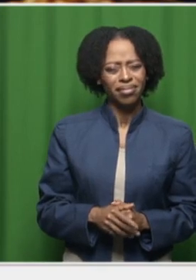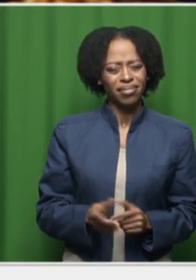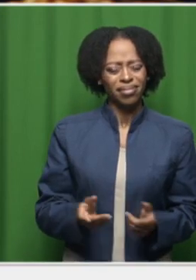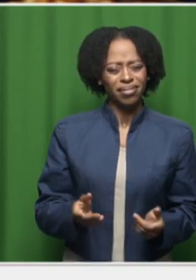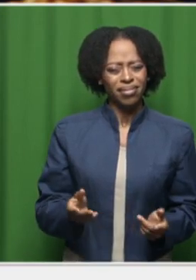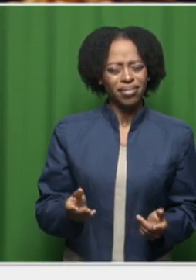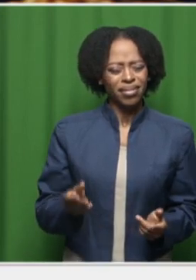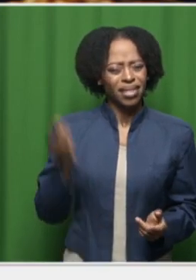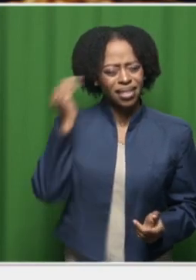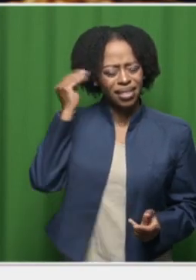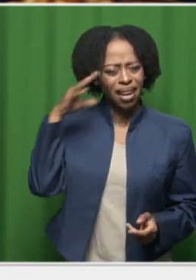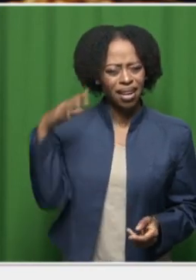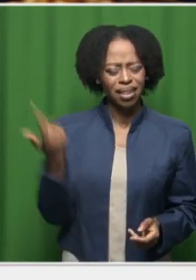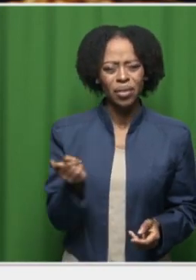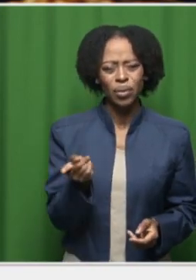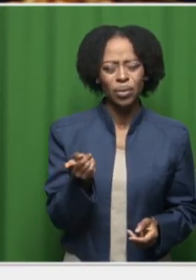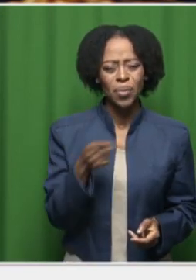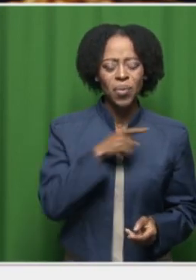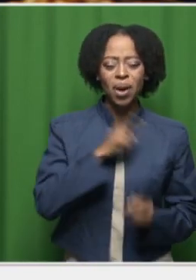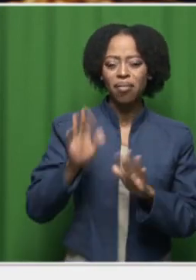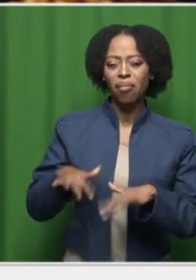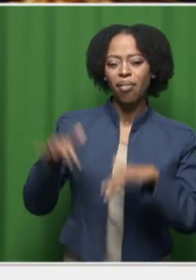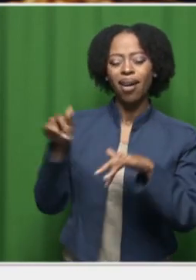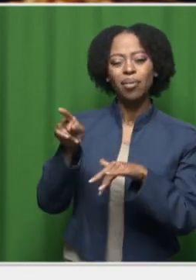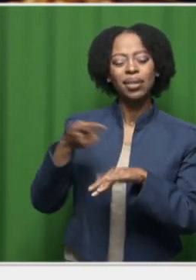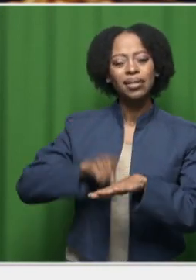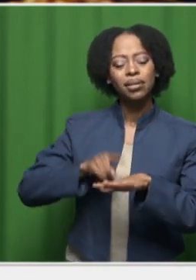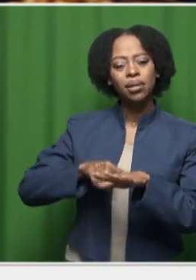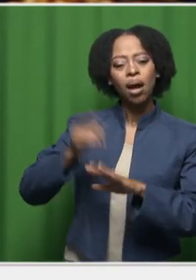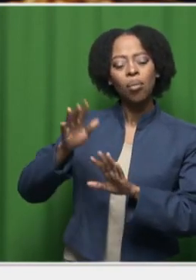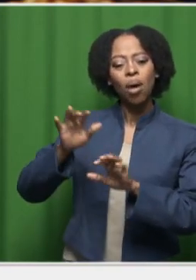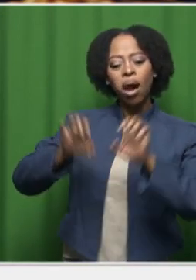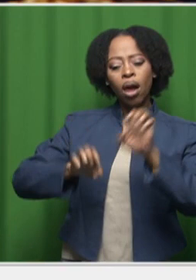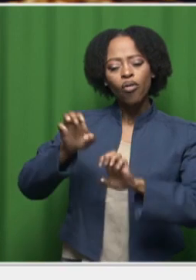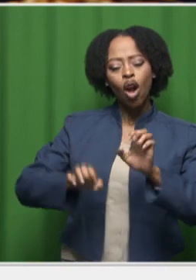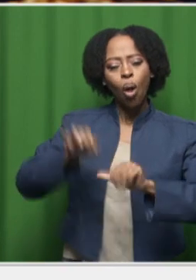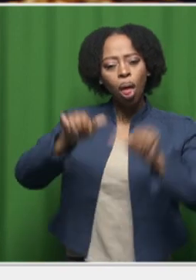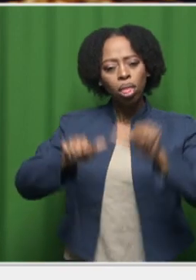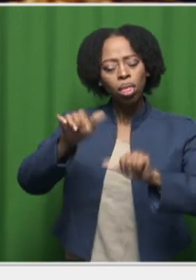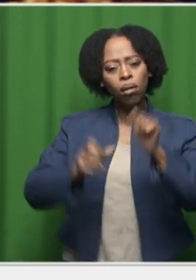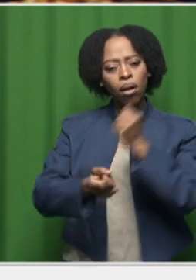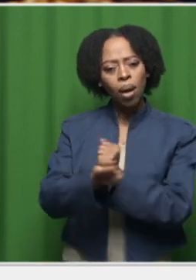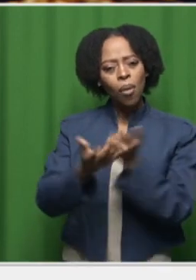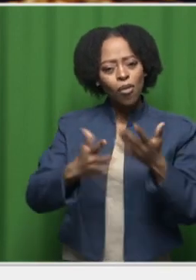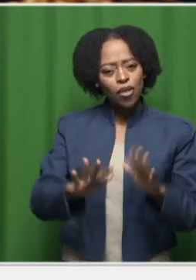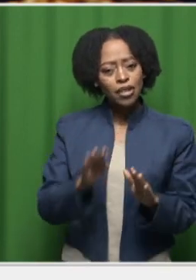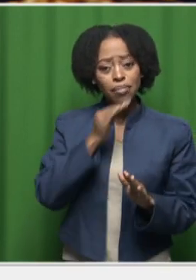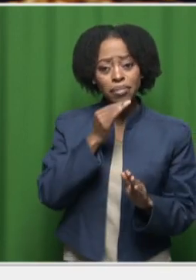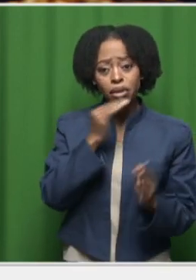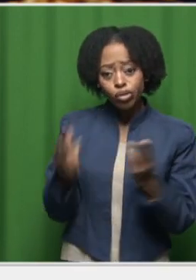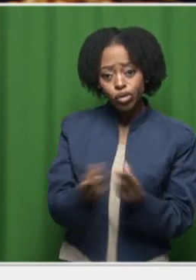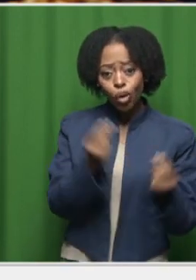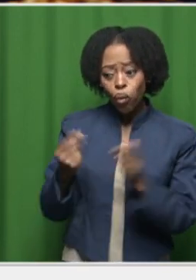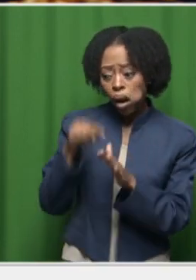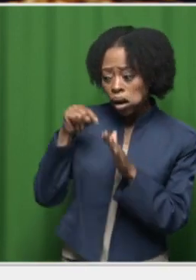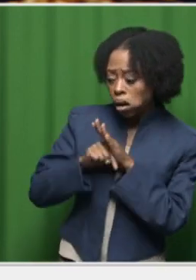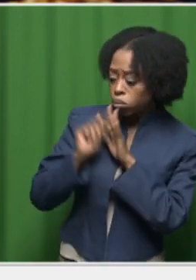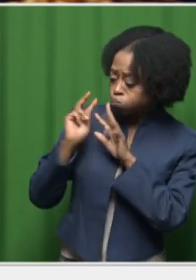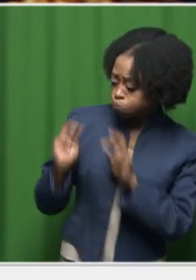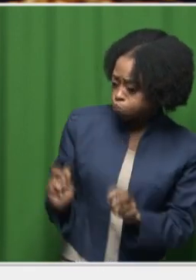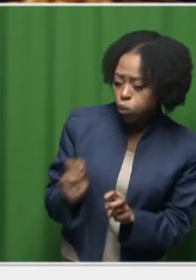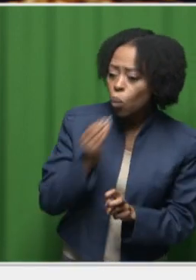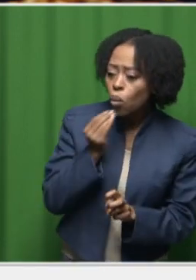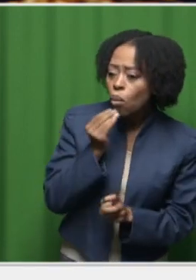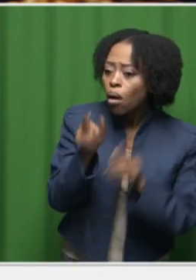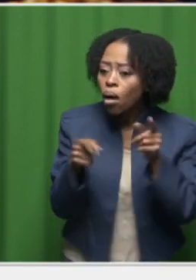because surely Parliament, during its interrogation and vetting processes, doing due diligence, should have